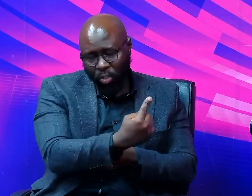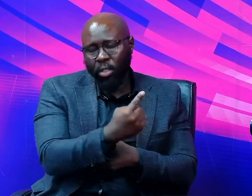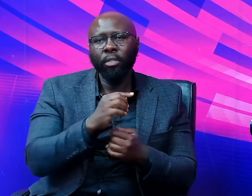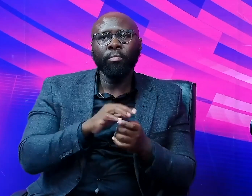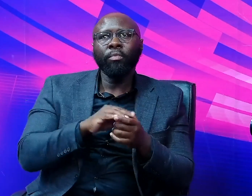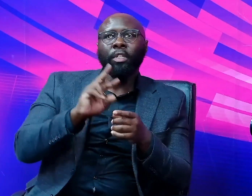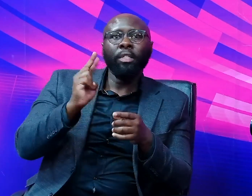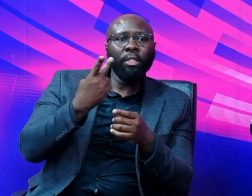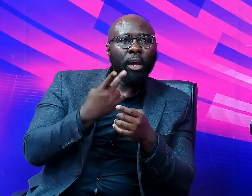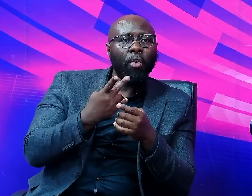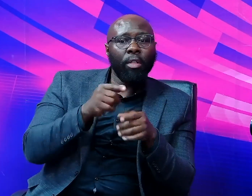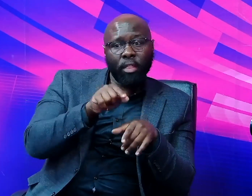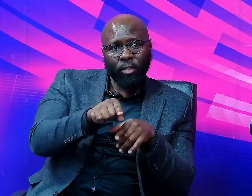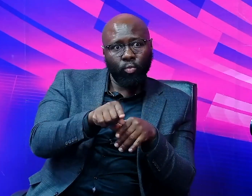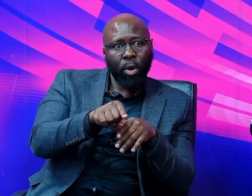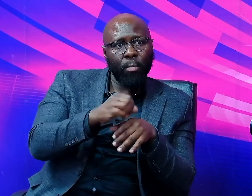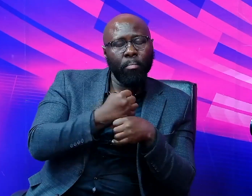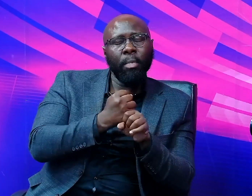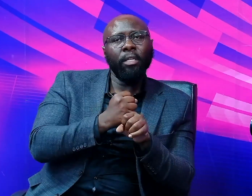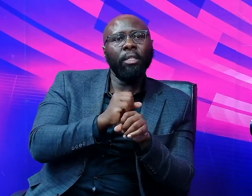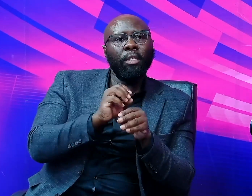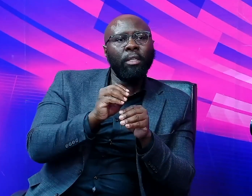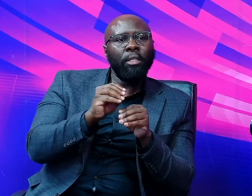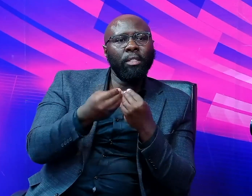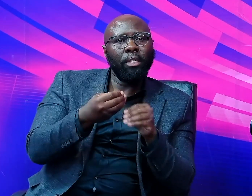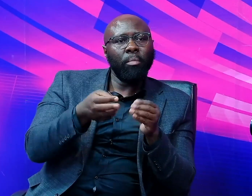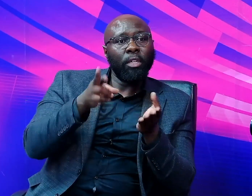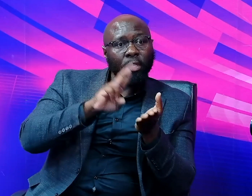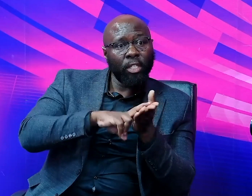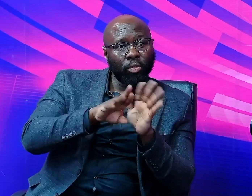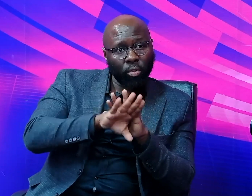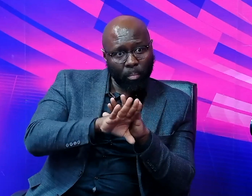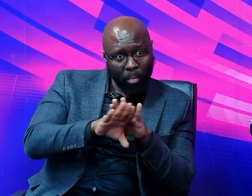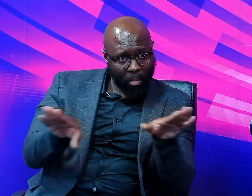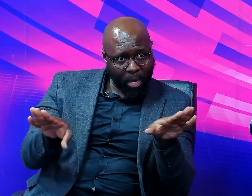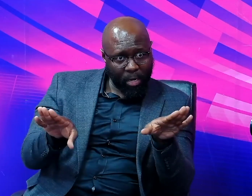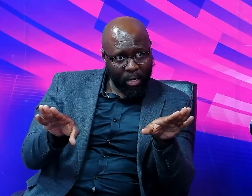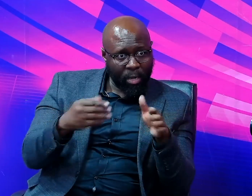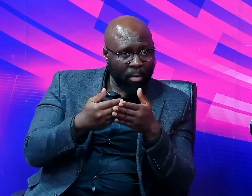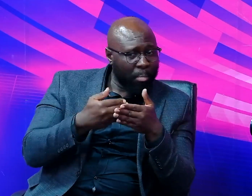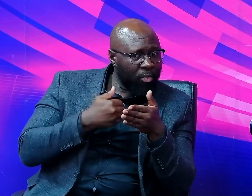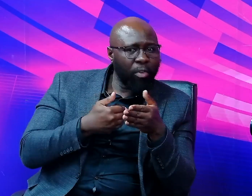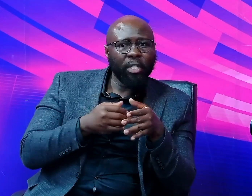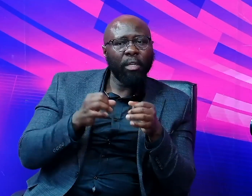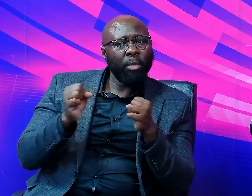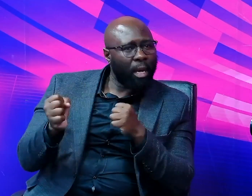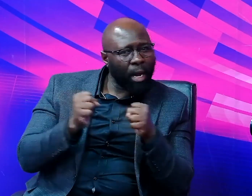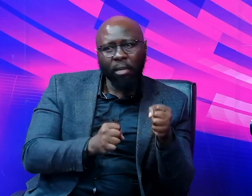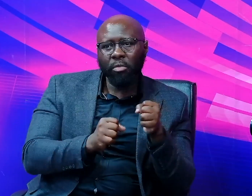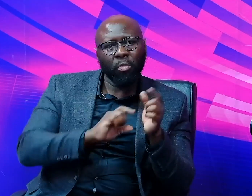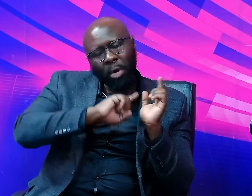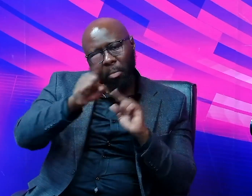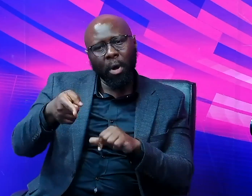what is expected from each. And secondly, It has made the disability registration